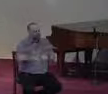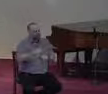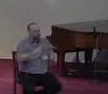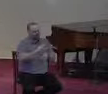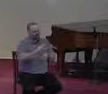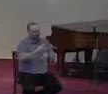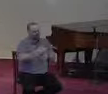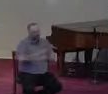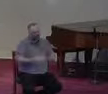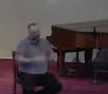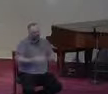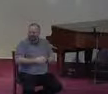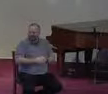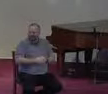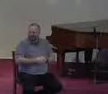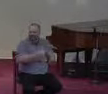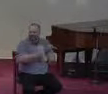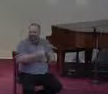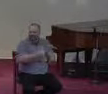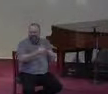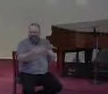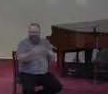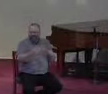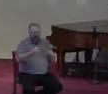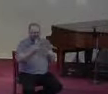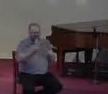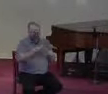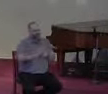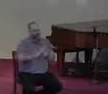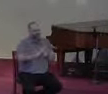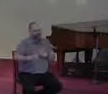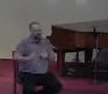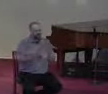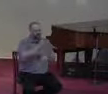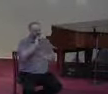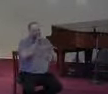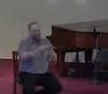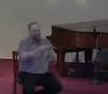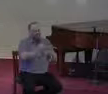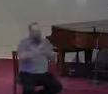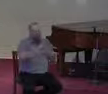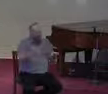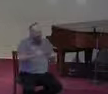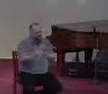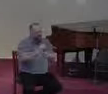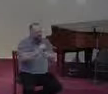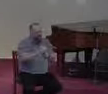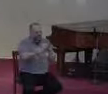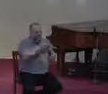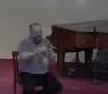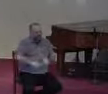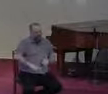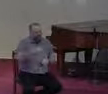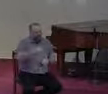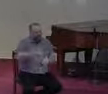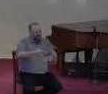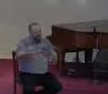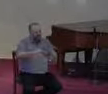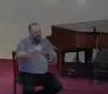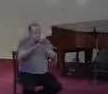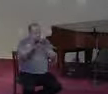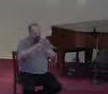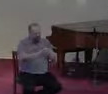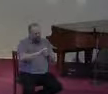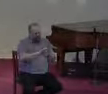church. Each one affirming their commitment to the work of the Lord and to this body of believers.